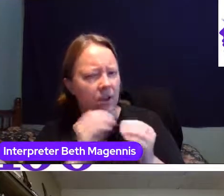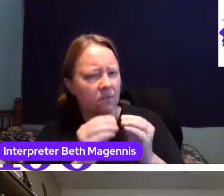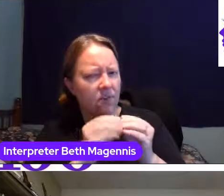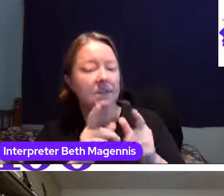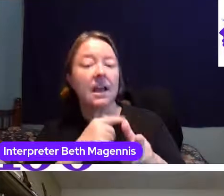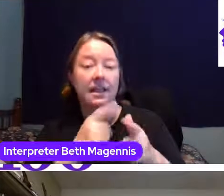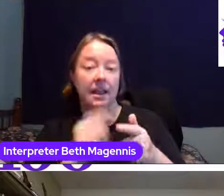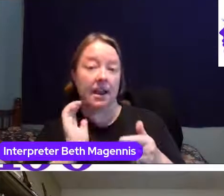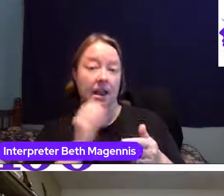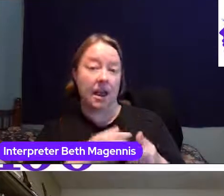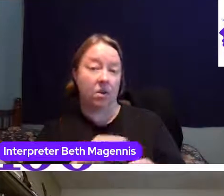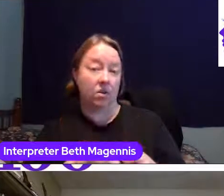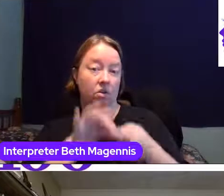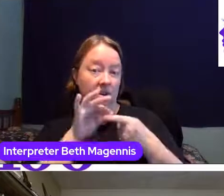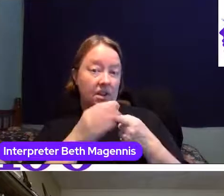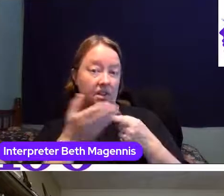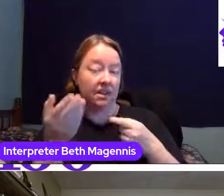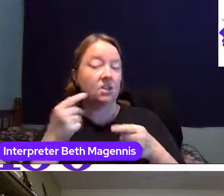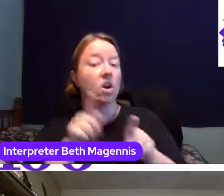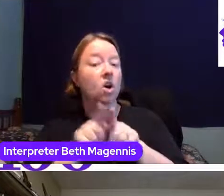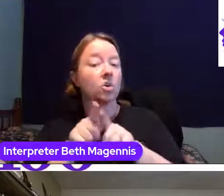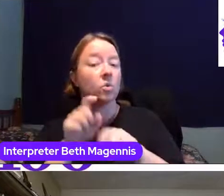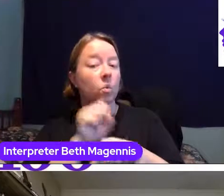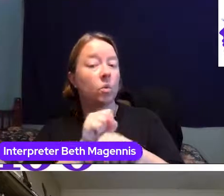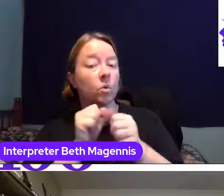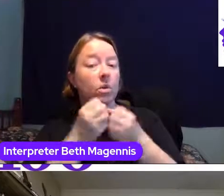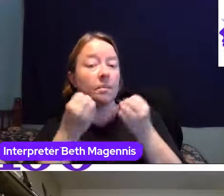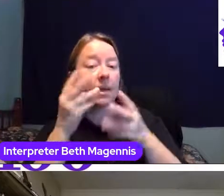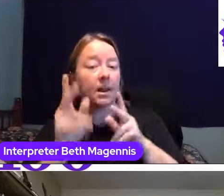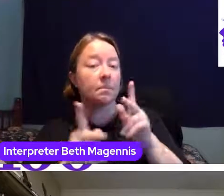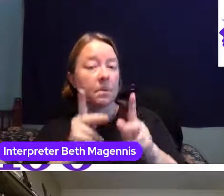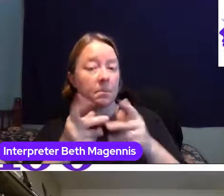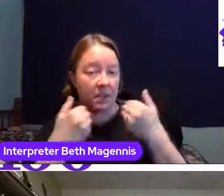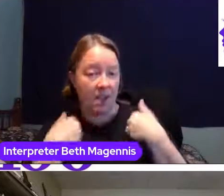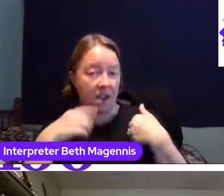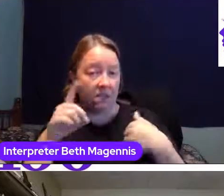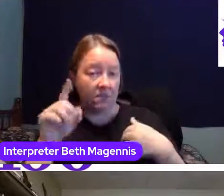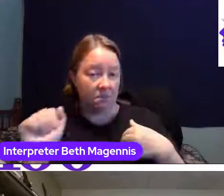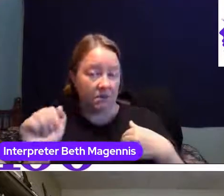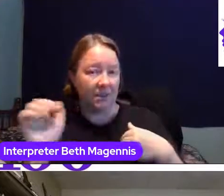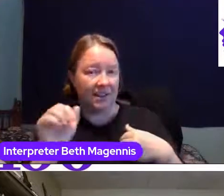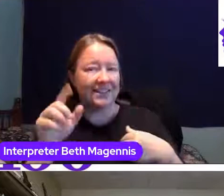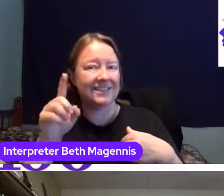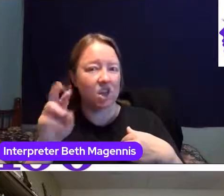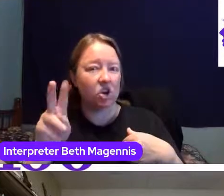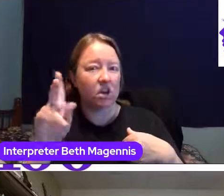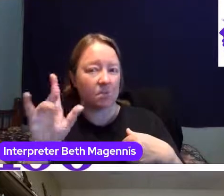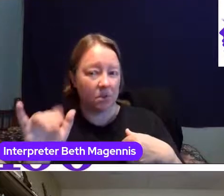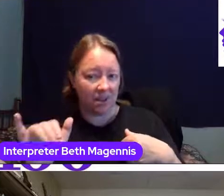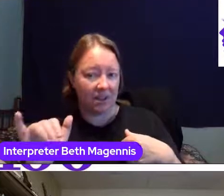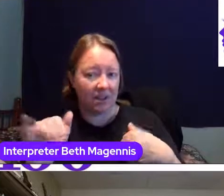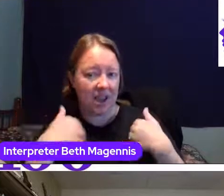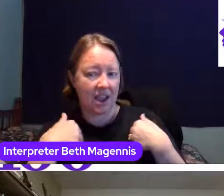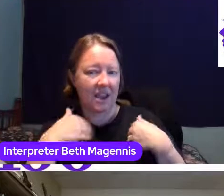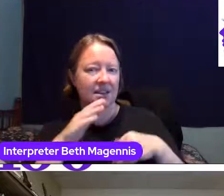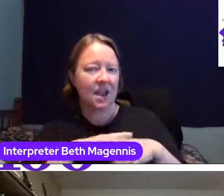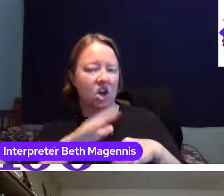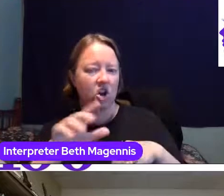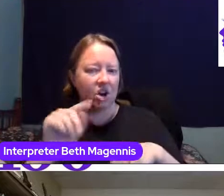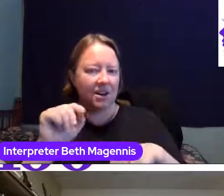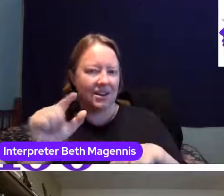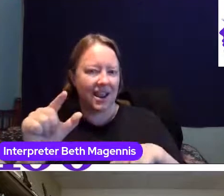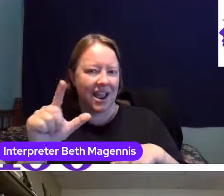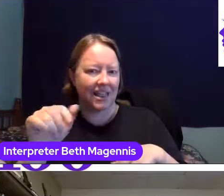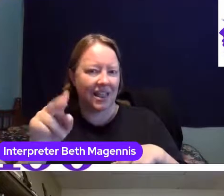uniqueness of us is that we also work with a number of people with disabilities. And as Dr. Kimberly has on her tagline in